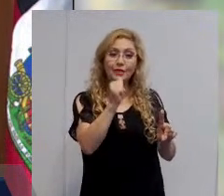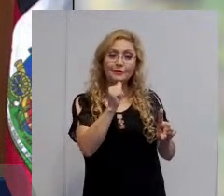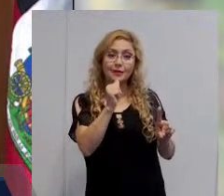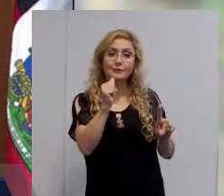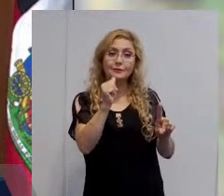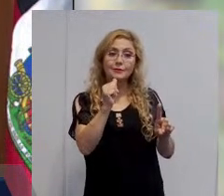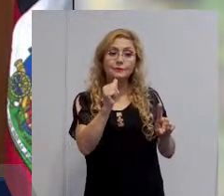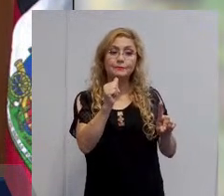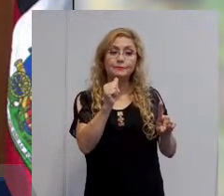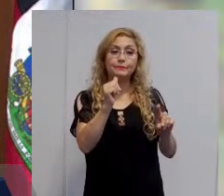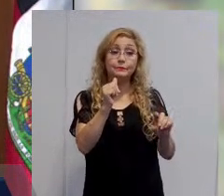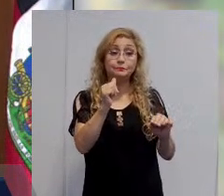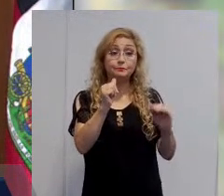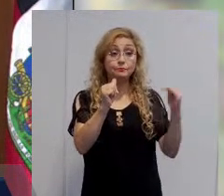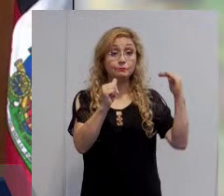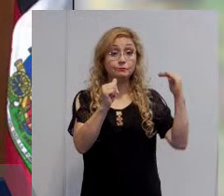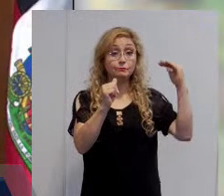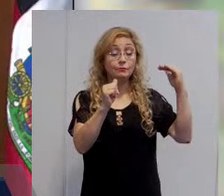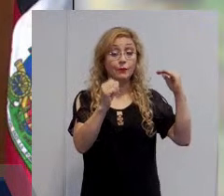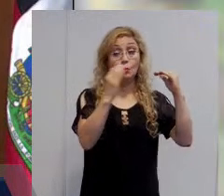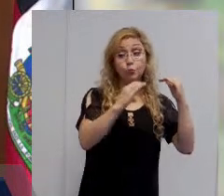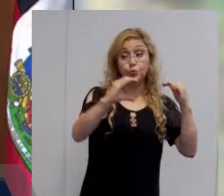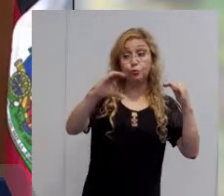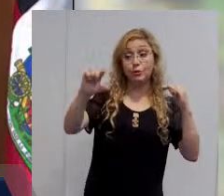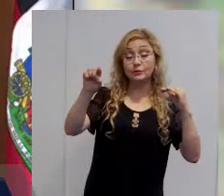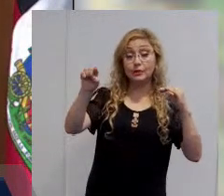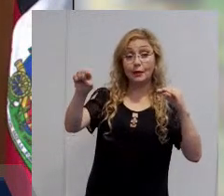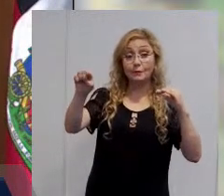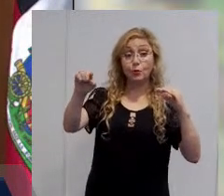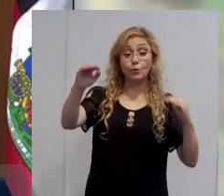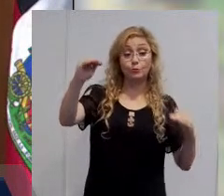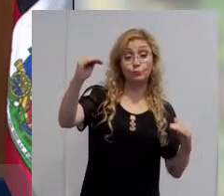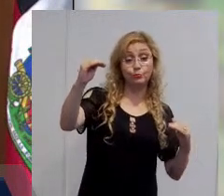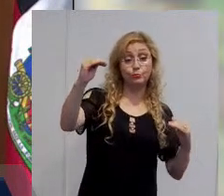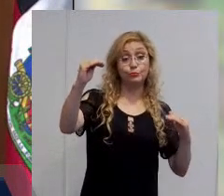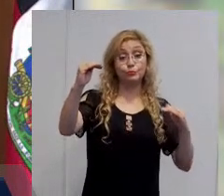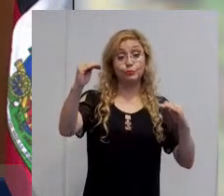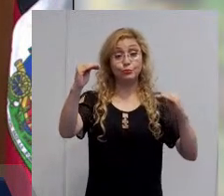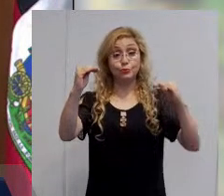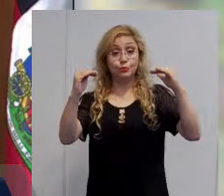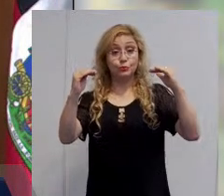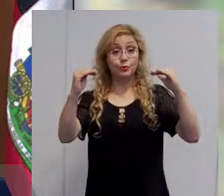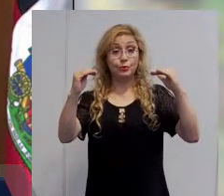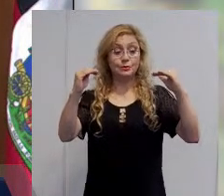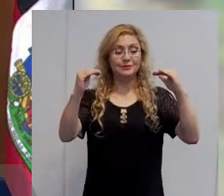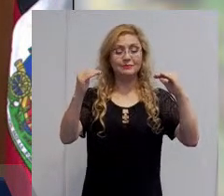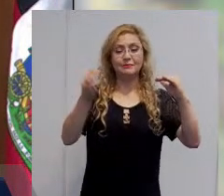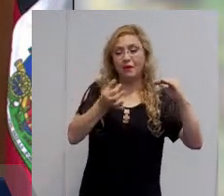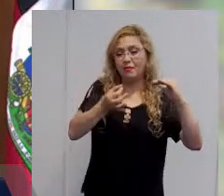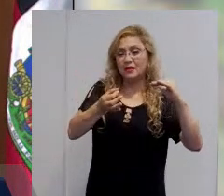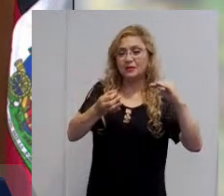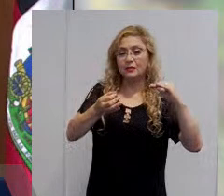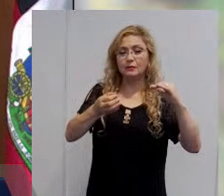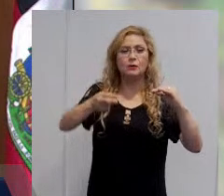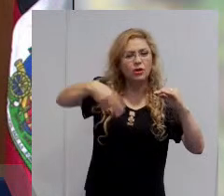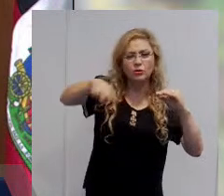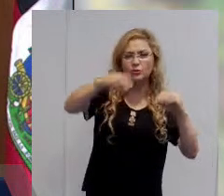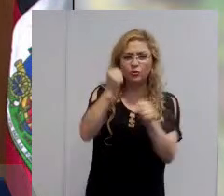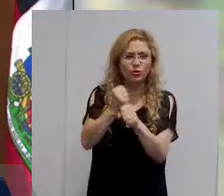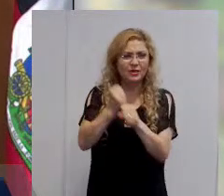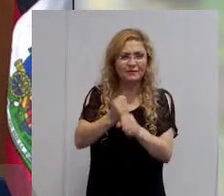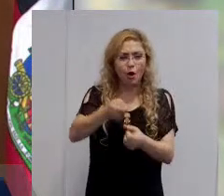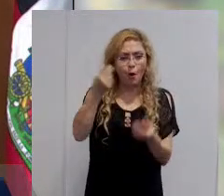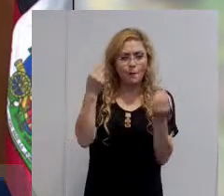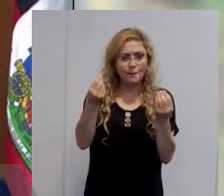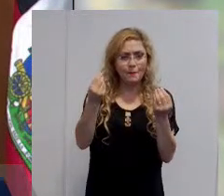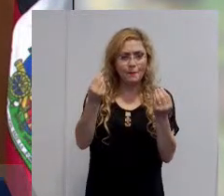to reducing poverty and to closing the gap between rural realm and other realms, and to do